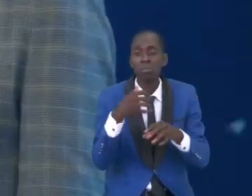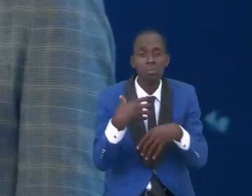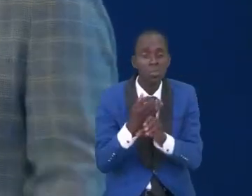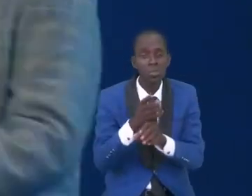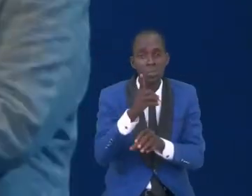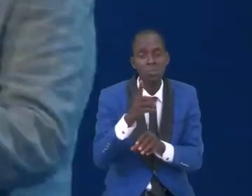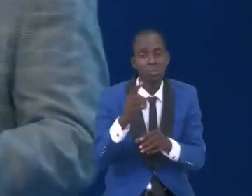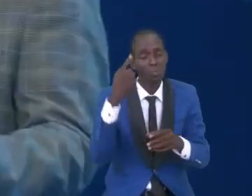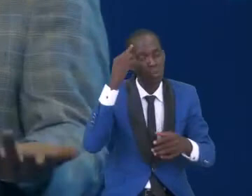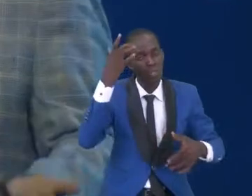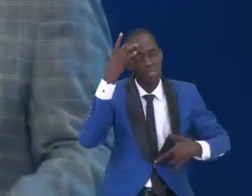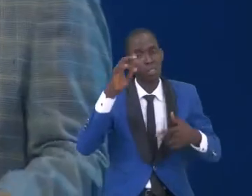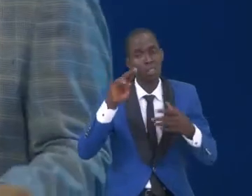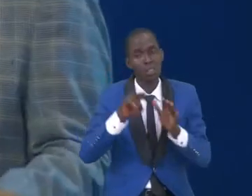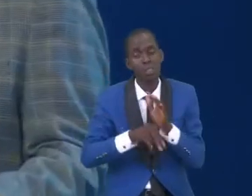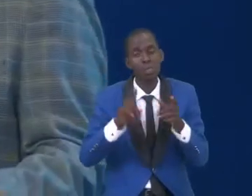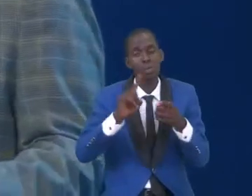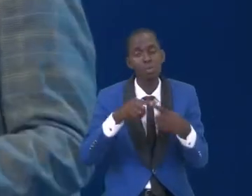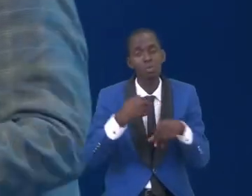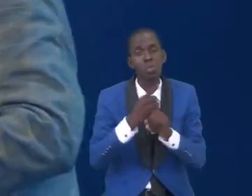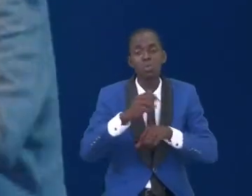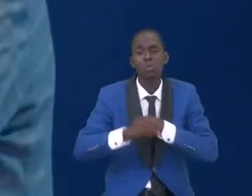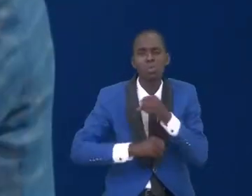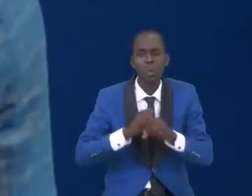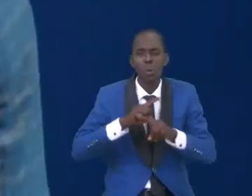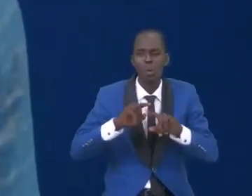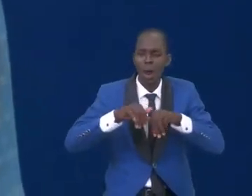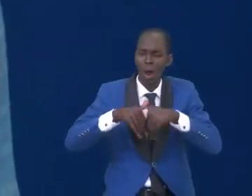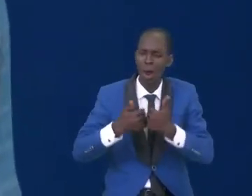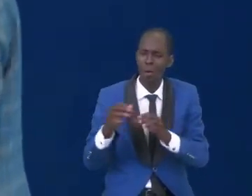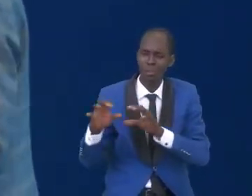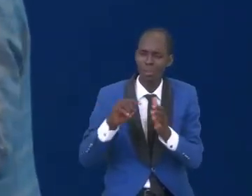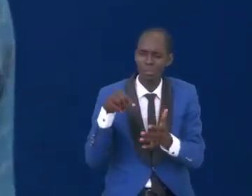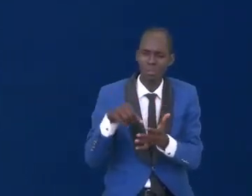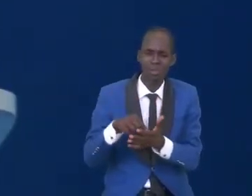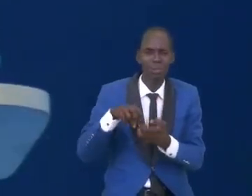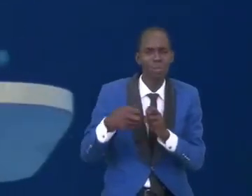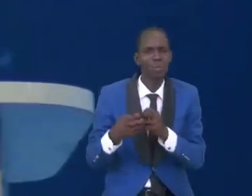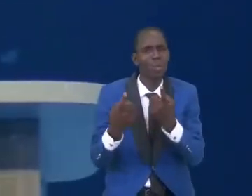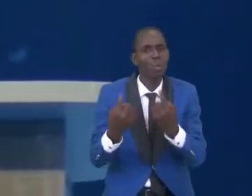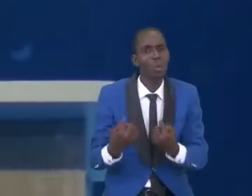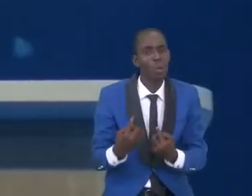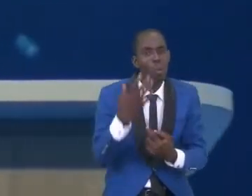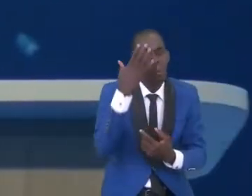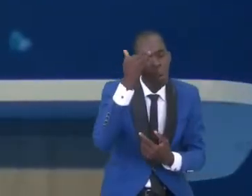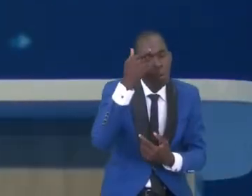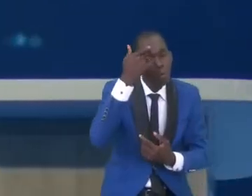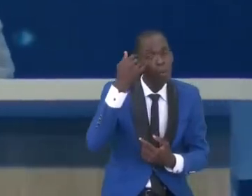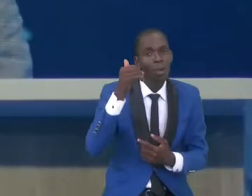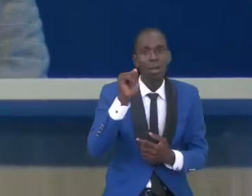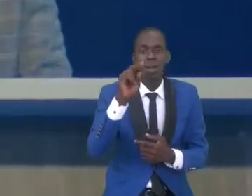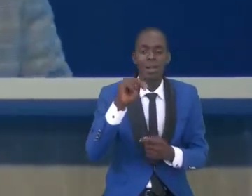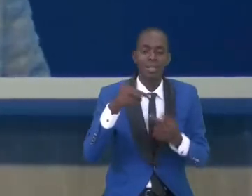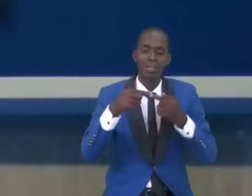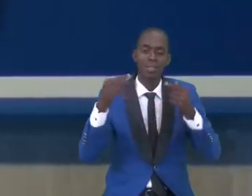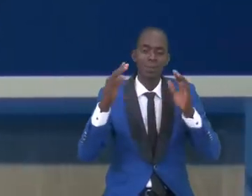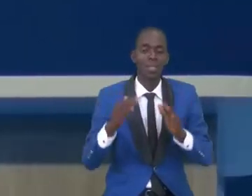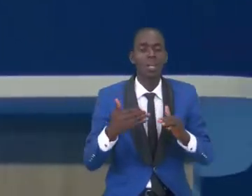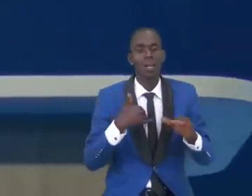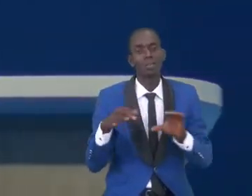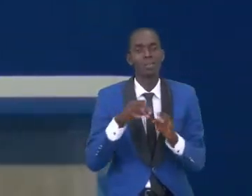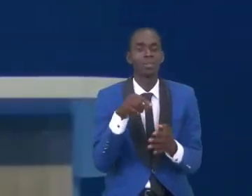suffer. And how did those things come? Because an enemy has done this. But